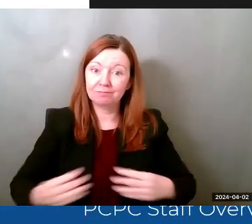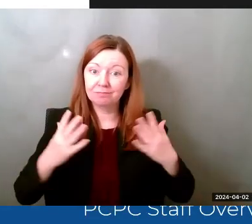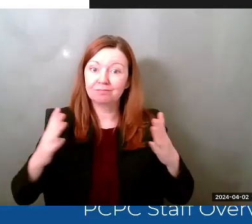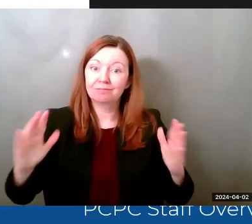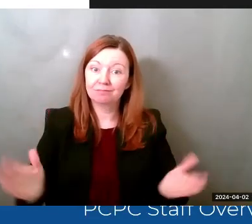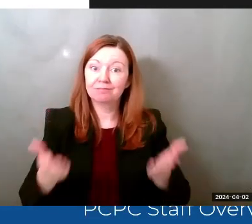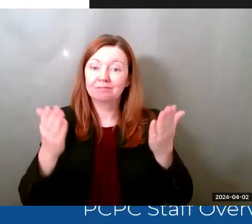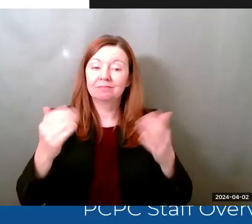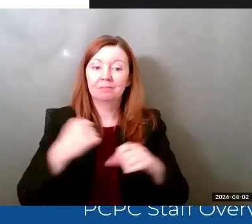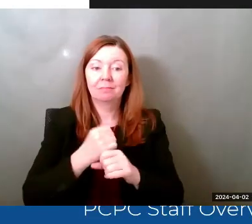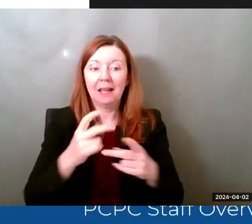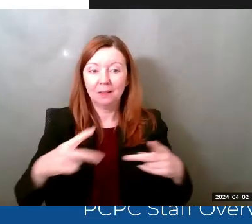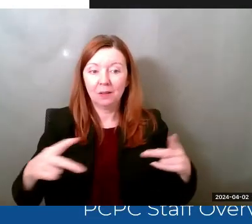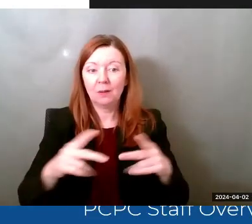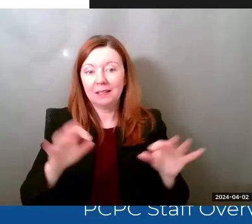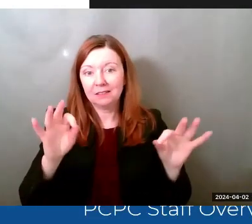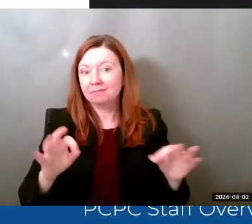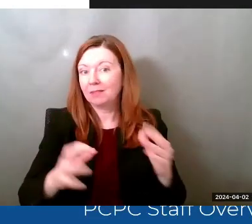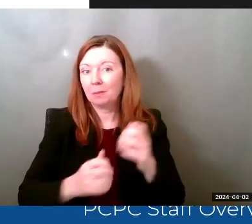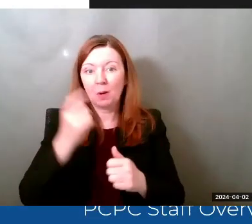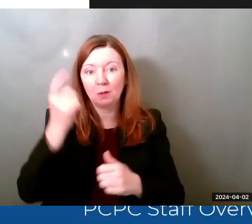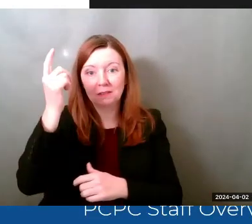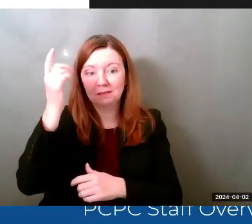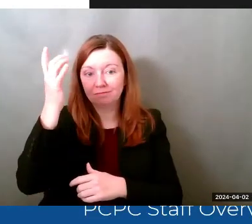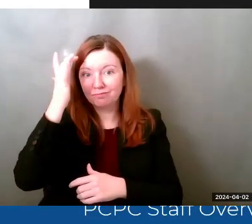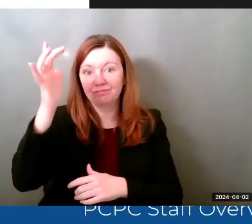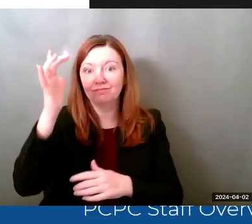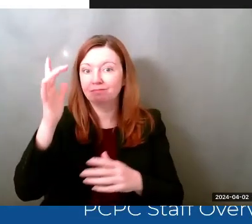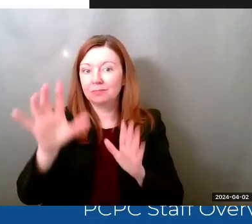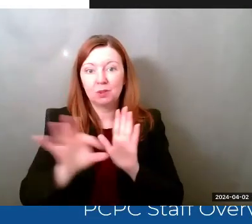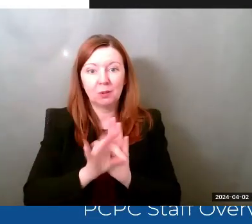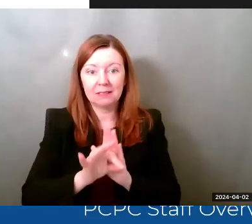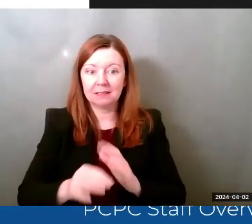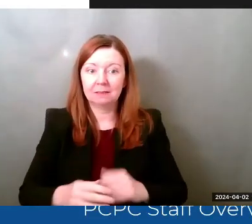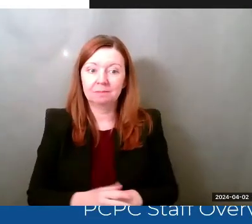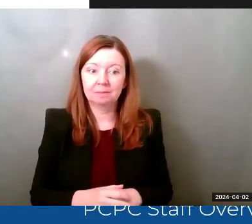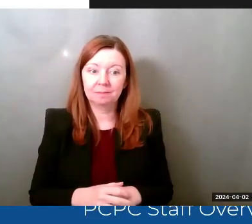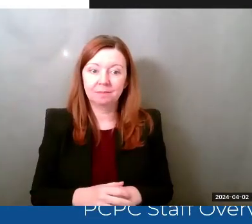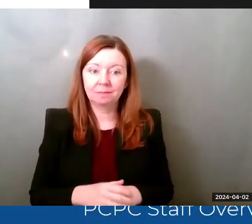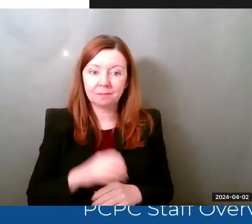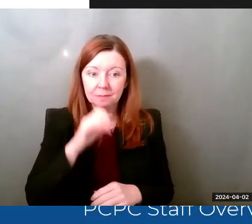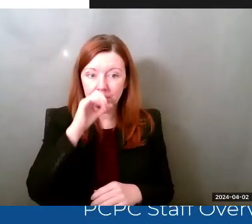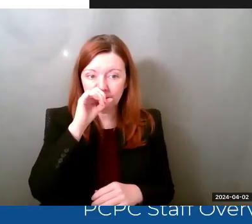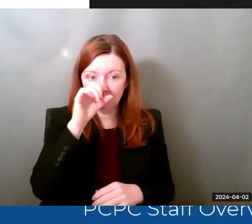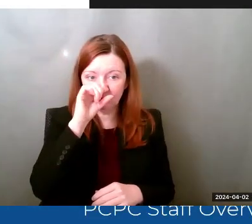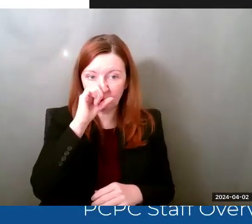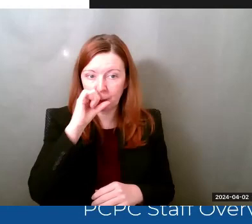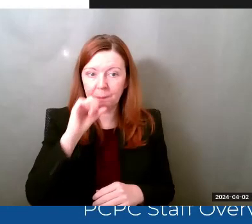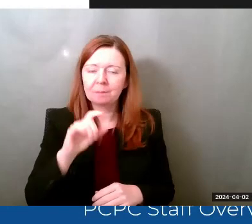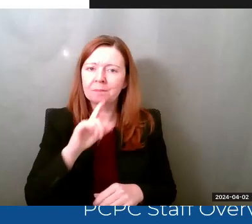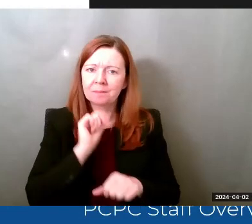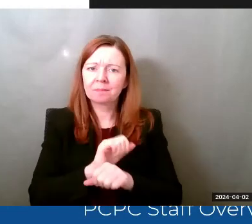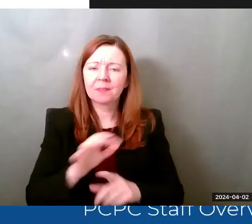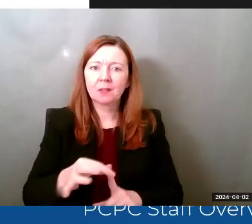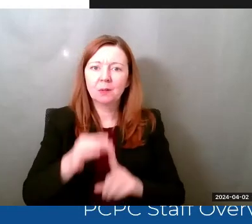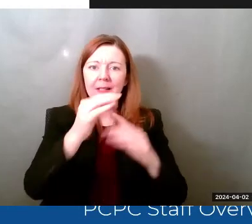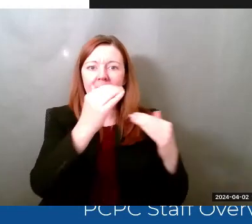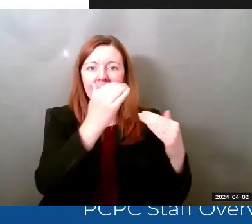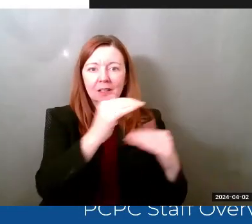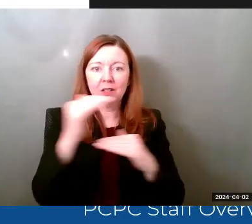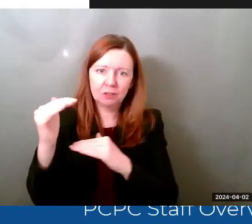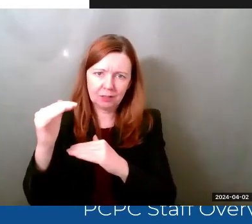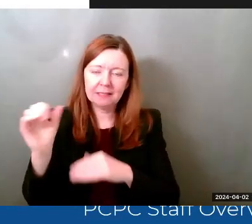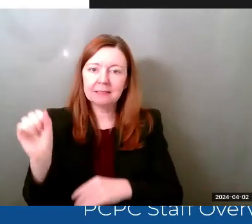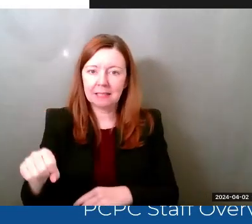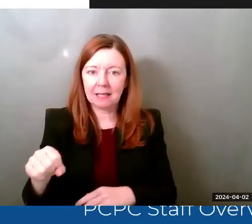made this location the logical choice. There are certainly unique constraints to contend